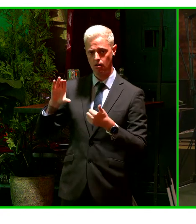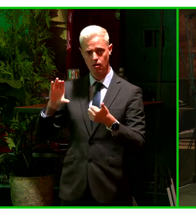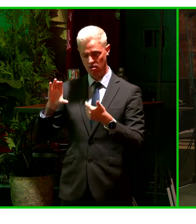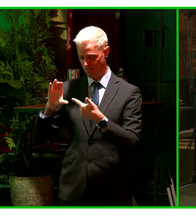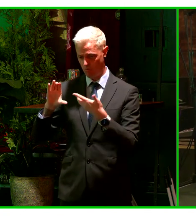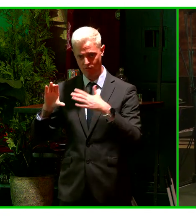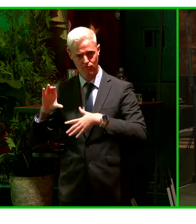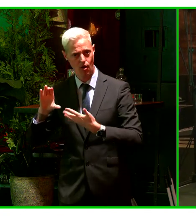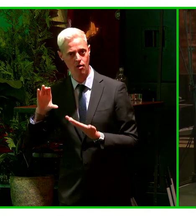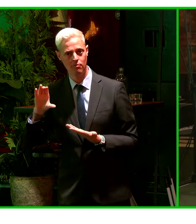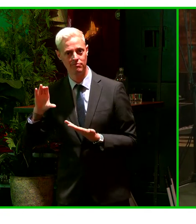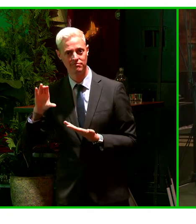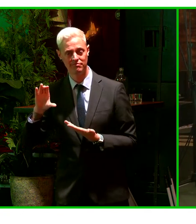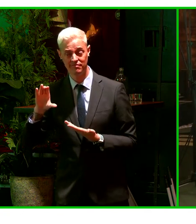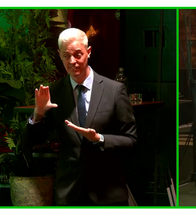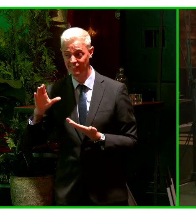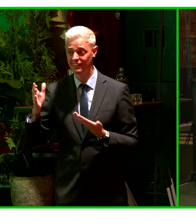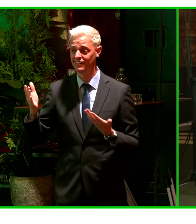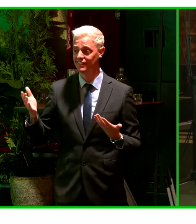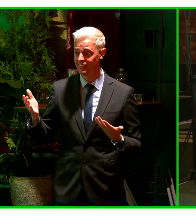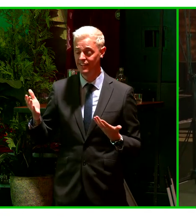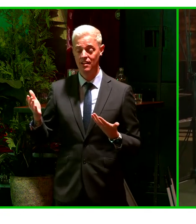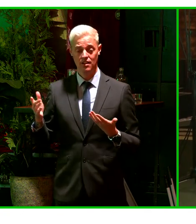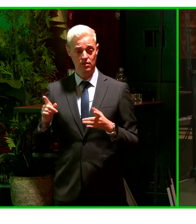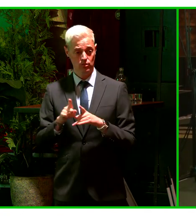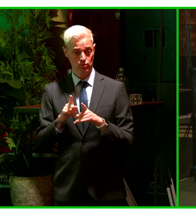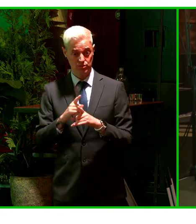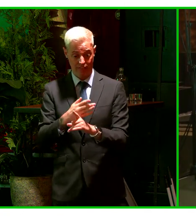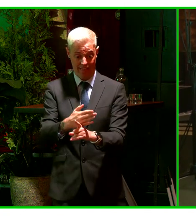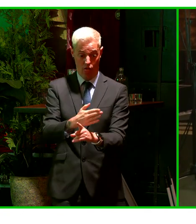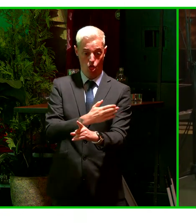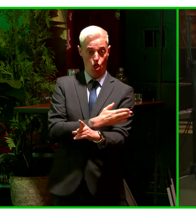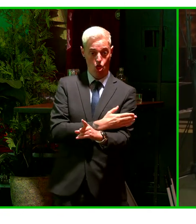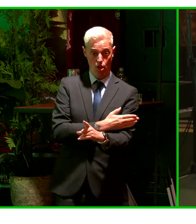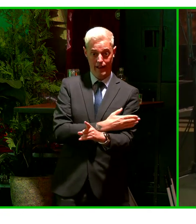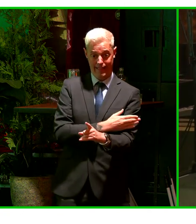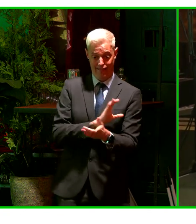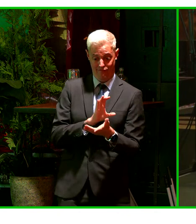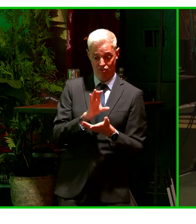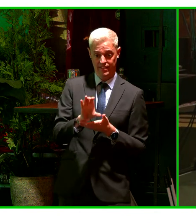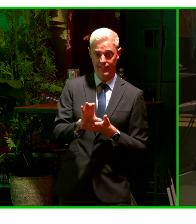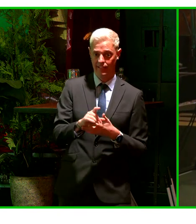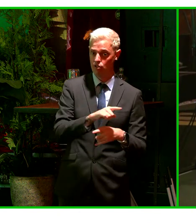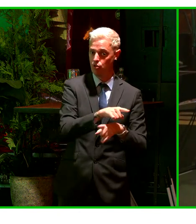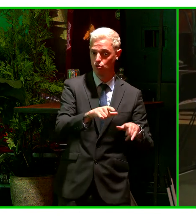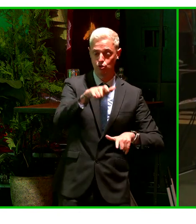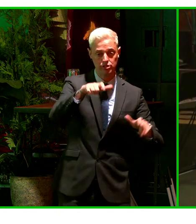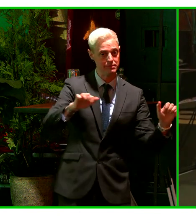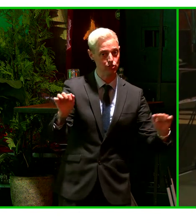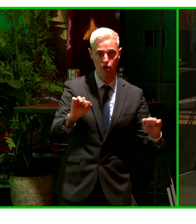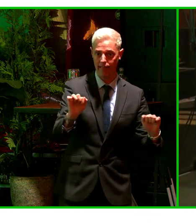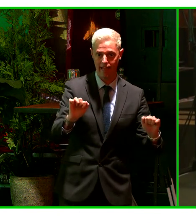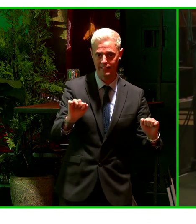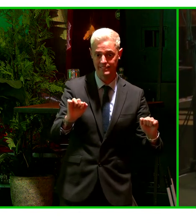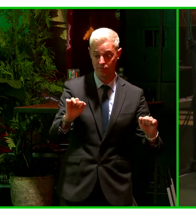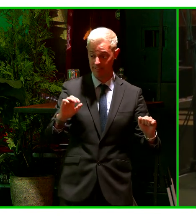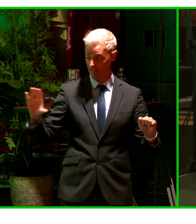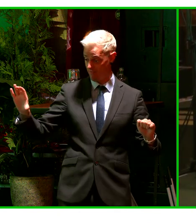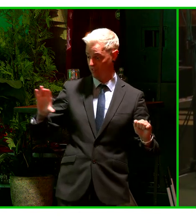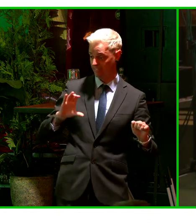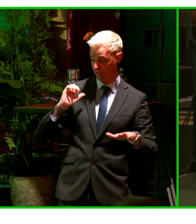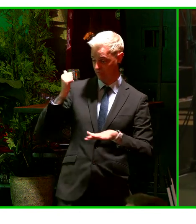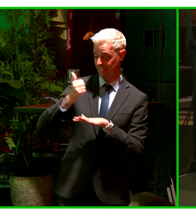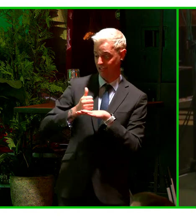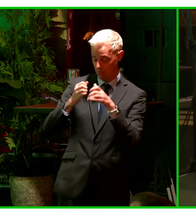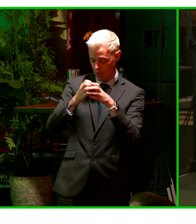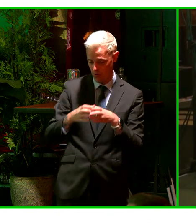also really hard to find the early stage funding before you've got that customer to develop it. And those are the things that we're dealing with the Red Cap project.